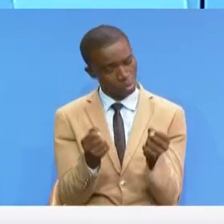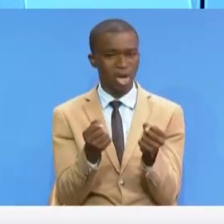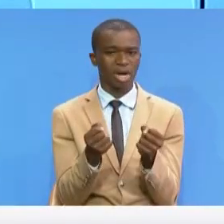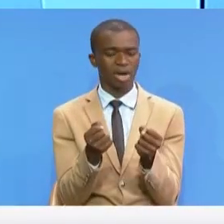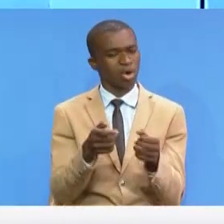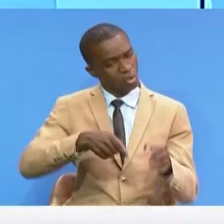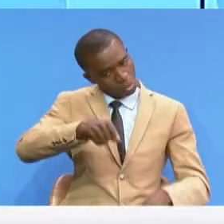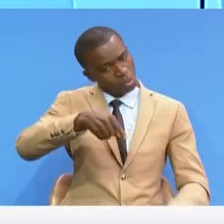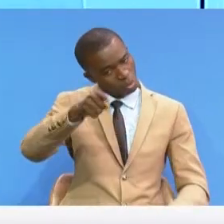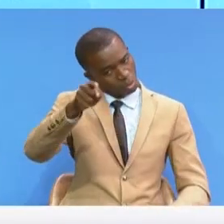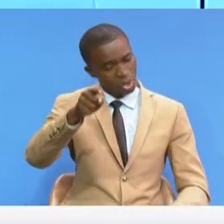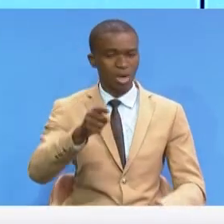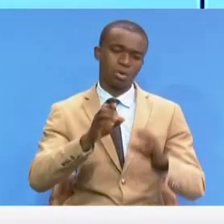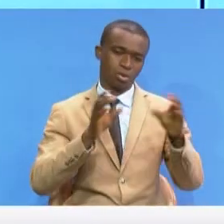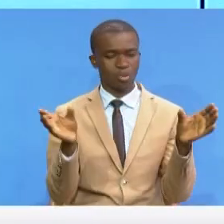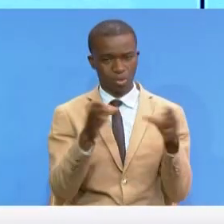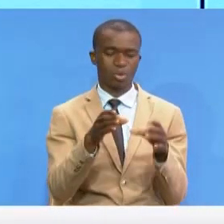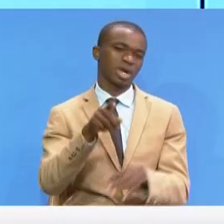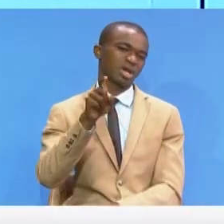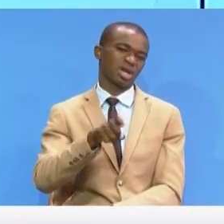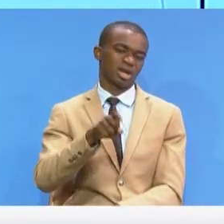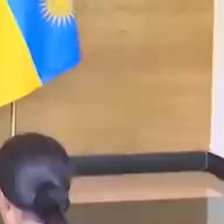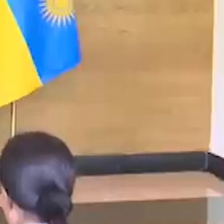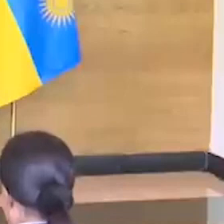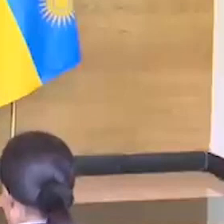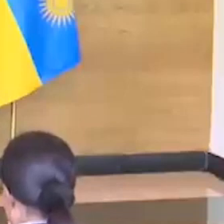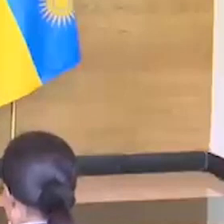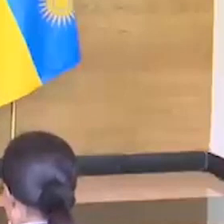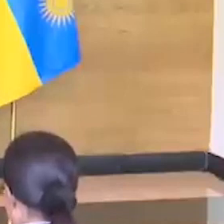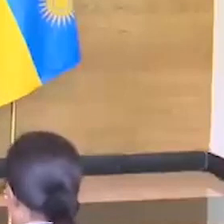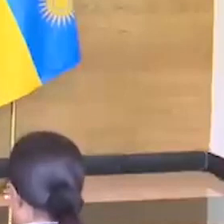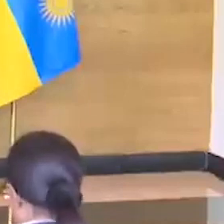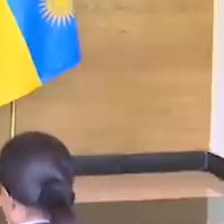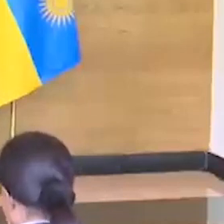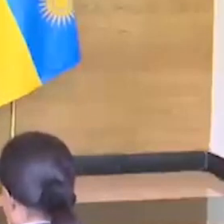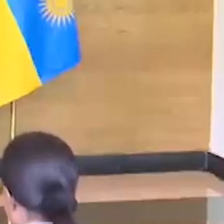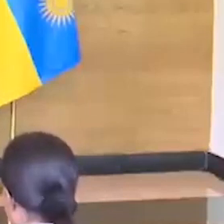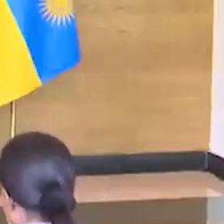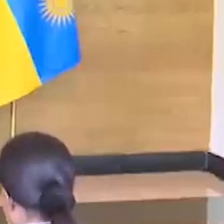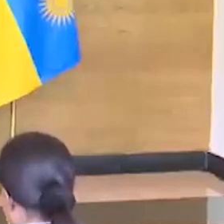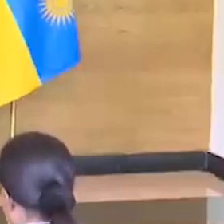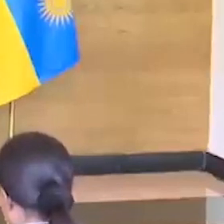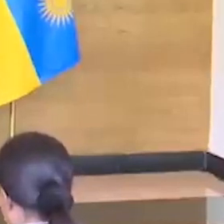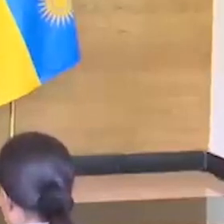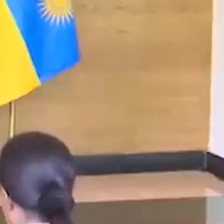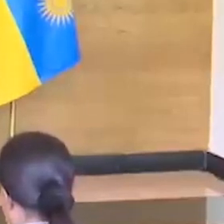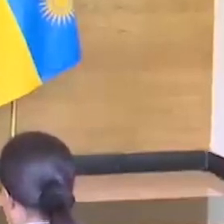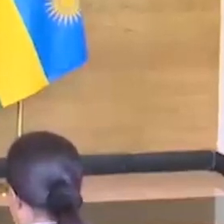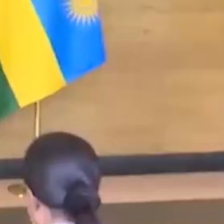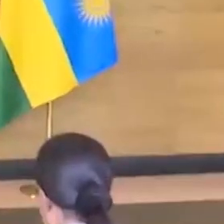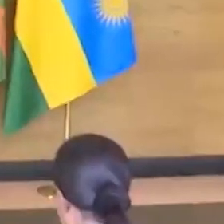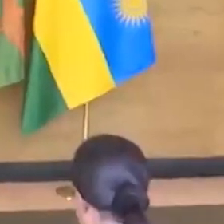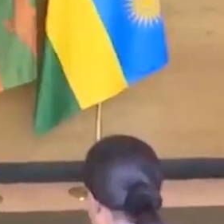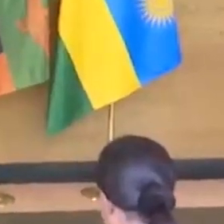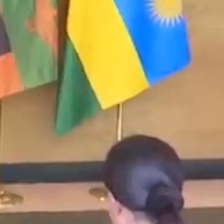and sustainable communities. Here is a report. Rwanda and Zambia have enjoyed good cooperation in